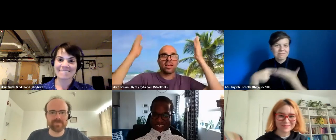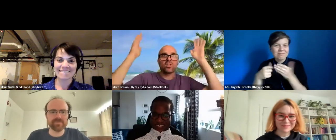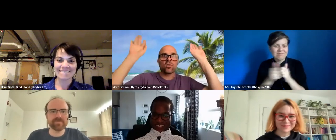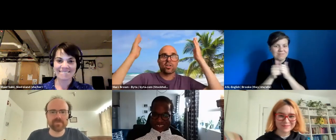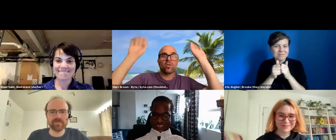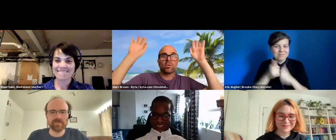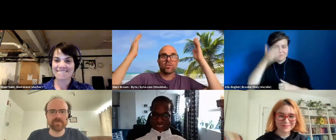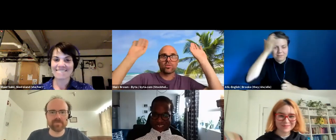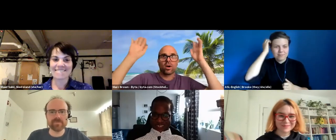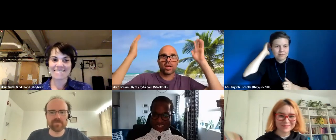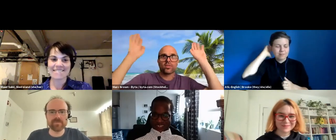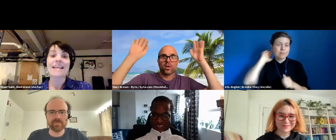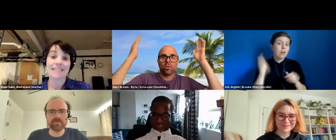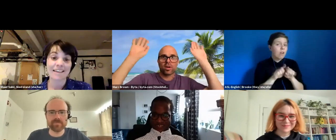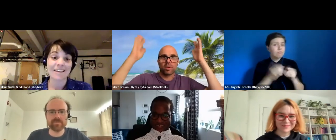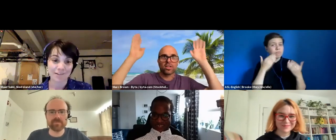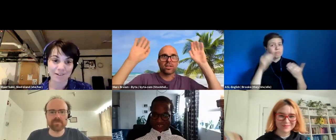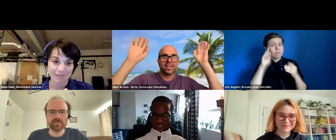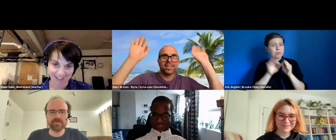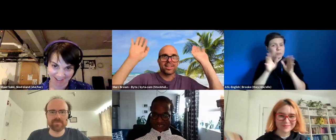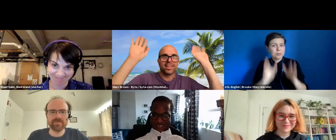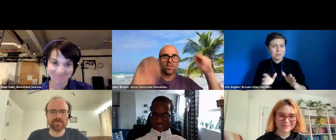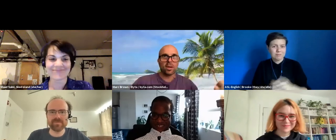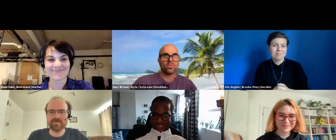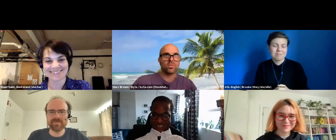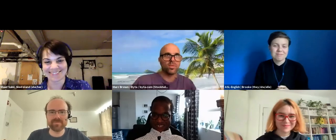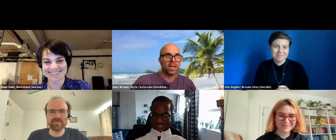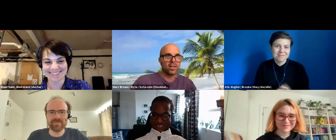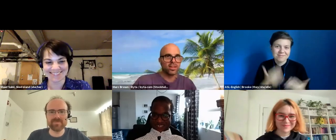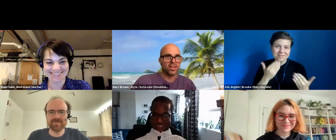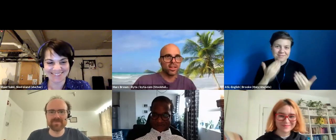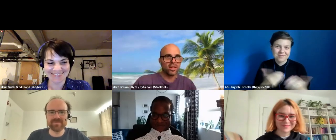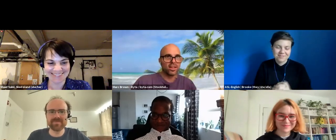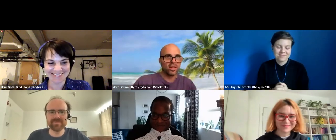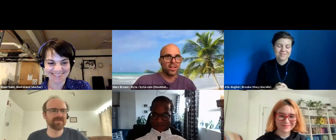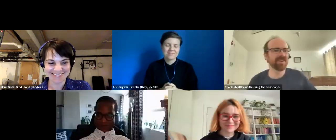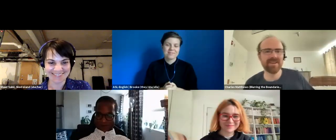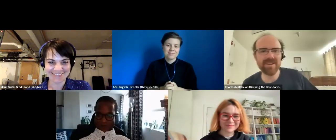And thanks to our interpreters as well. That's very important. Thank you very much.